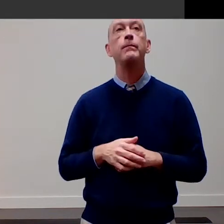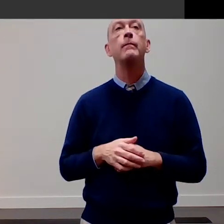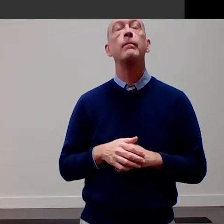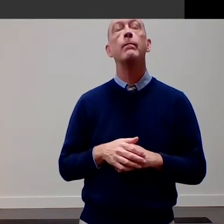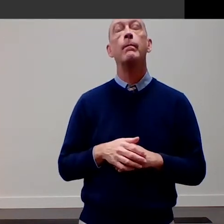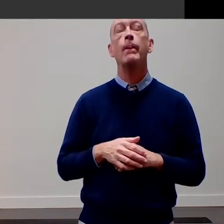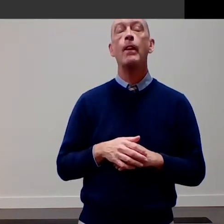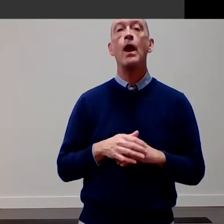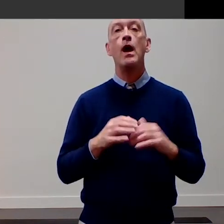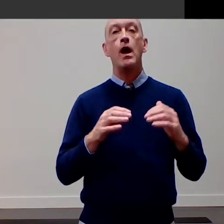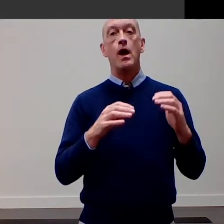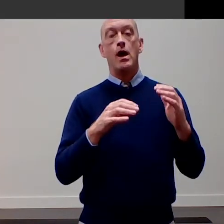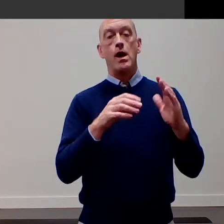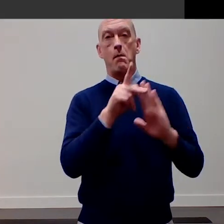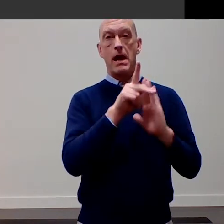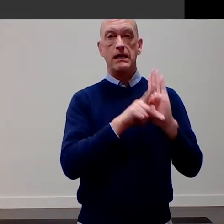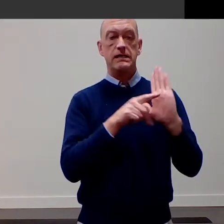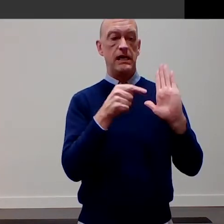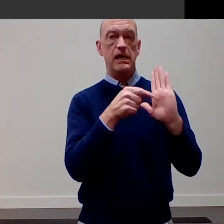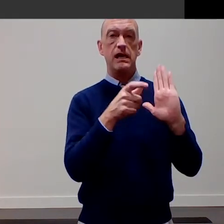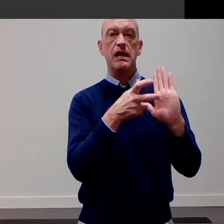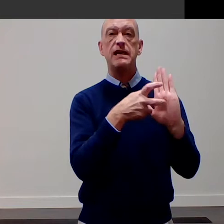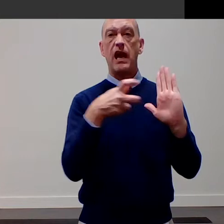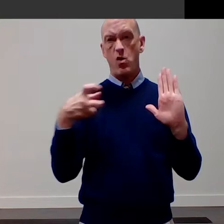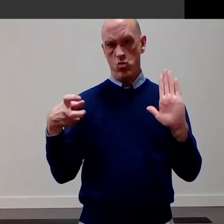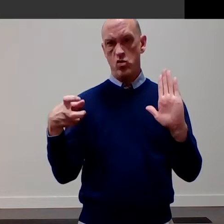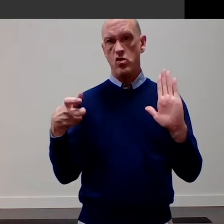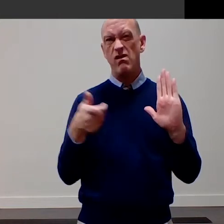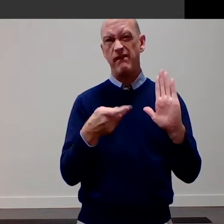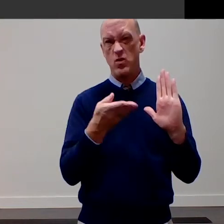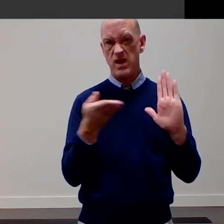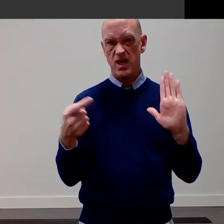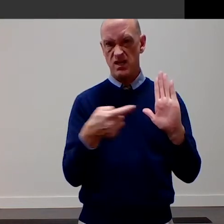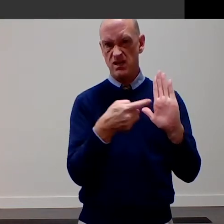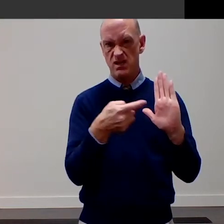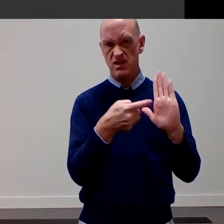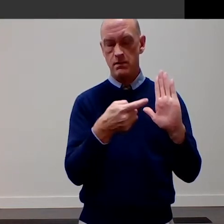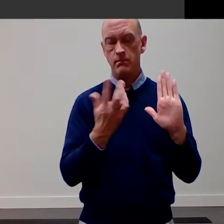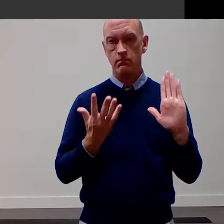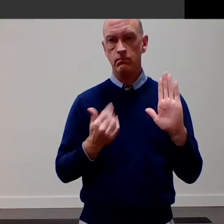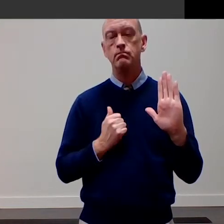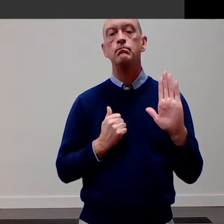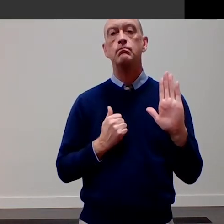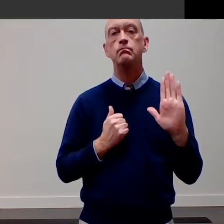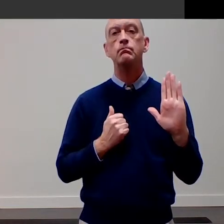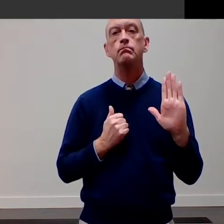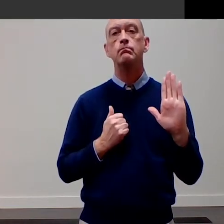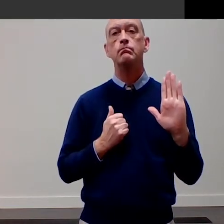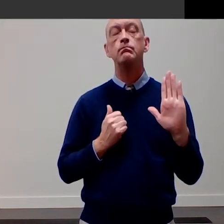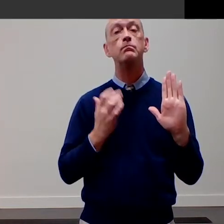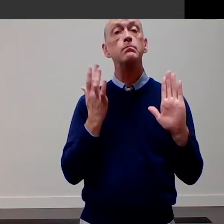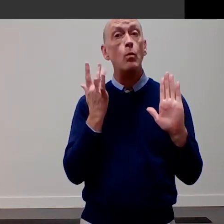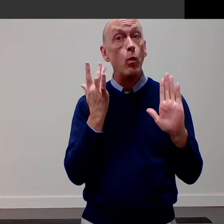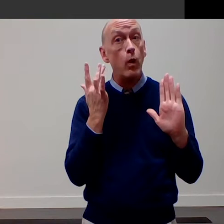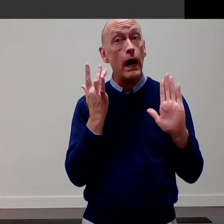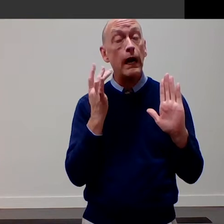and take out a few items on here, and that is being done due